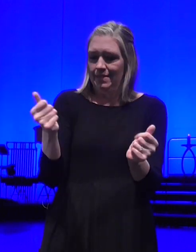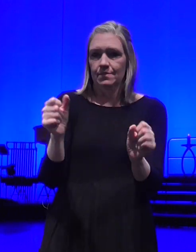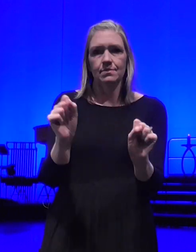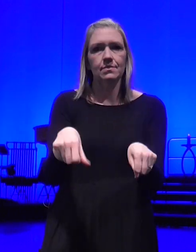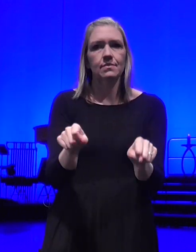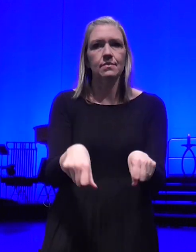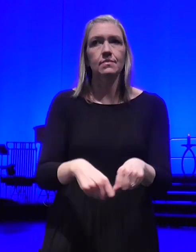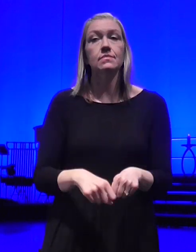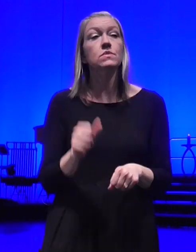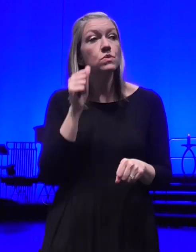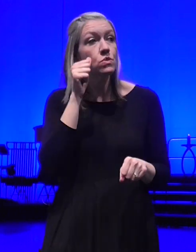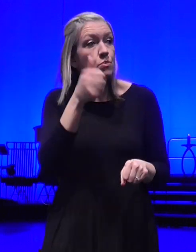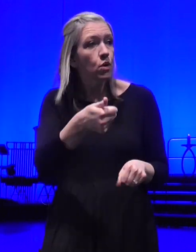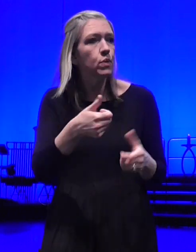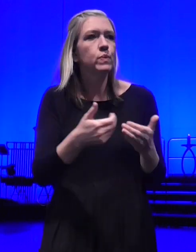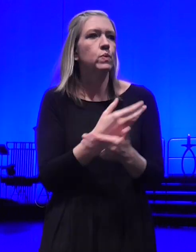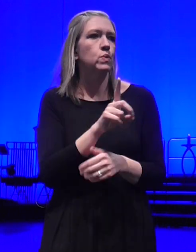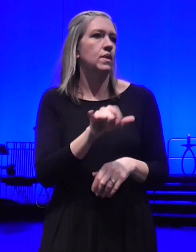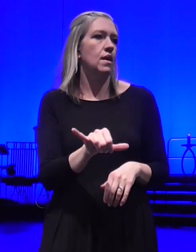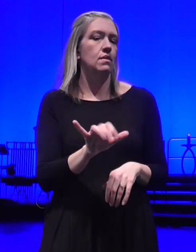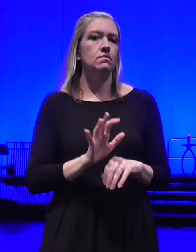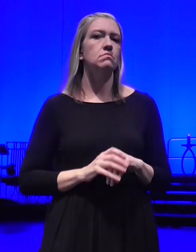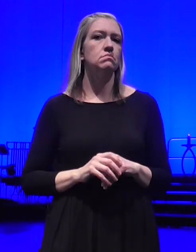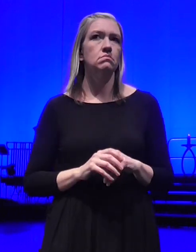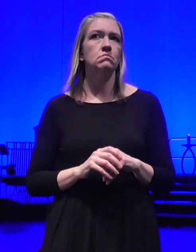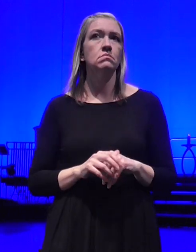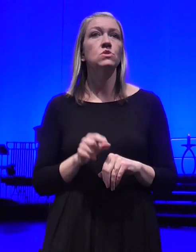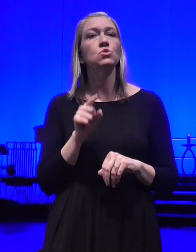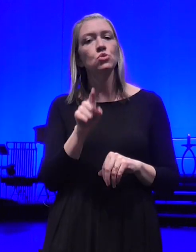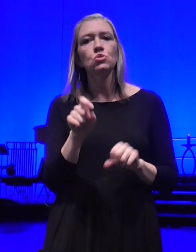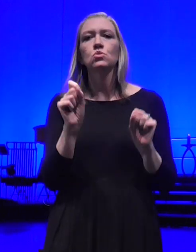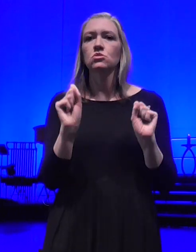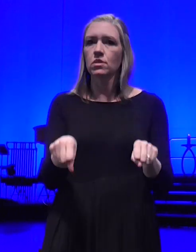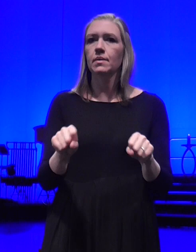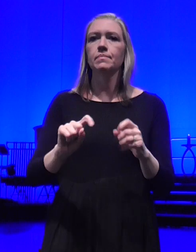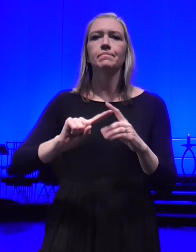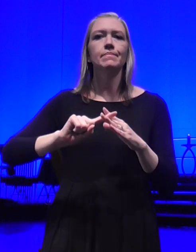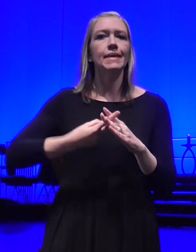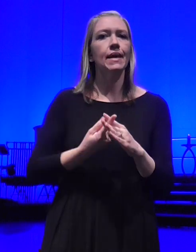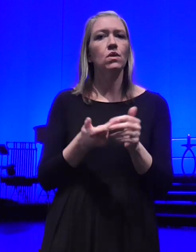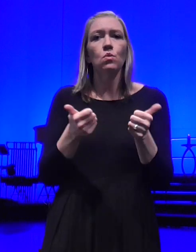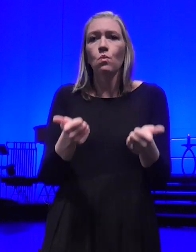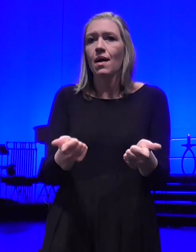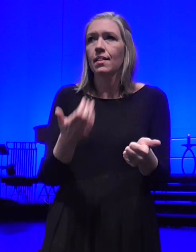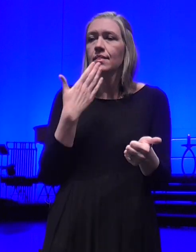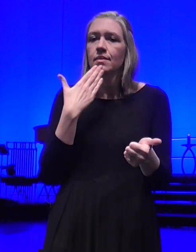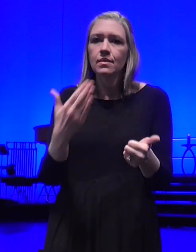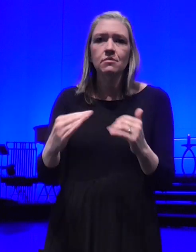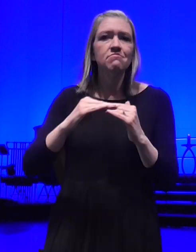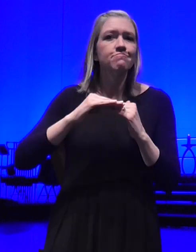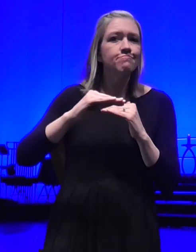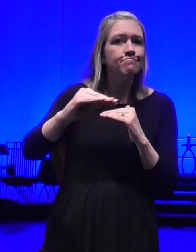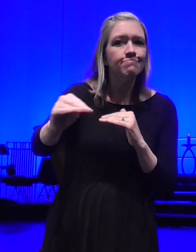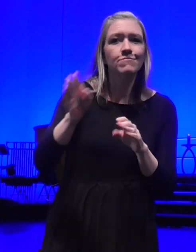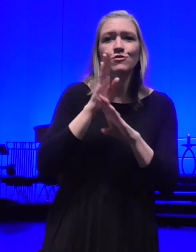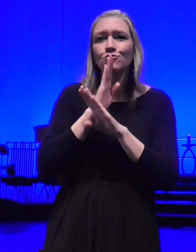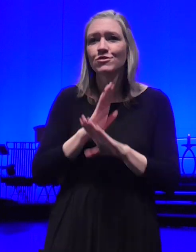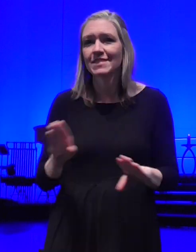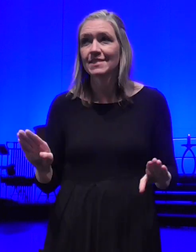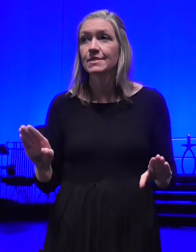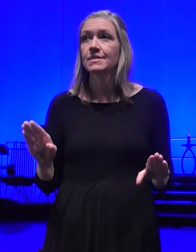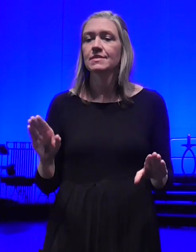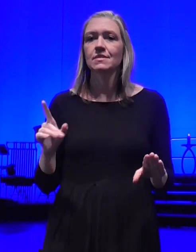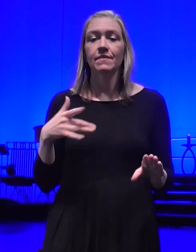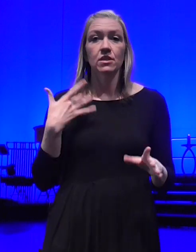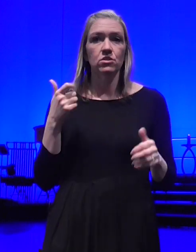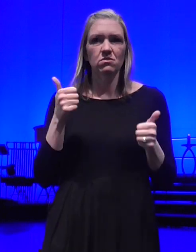can. Tomorrow is a new day. You shall begin it well and serenely, and with too high a